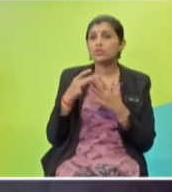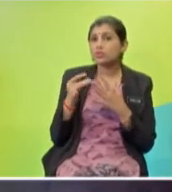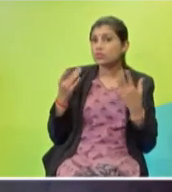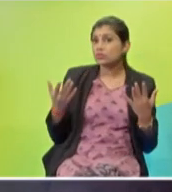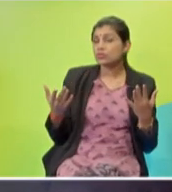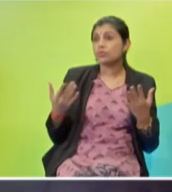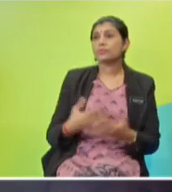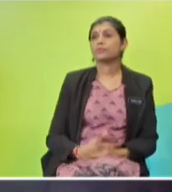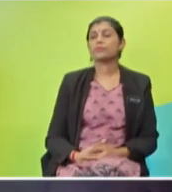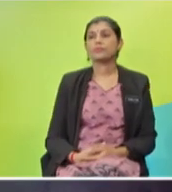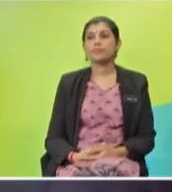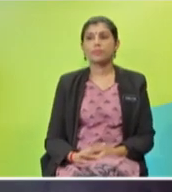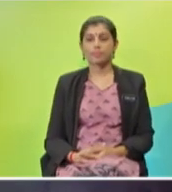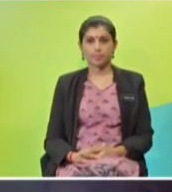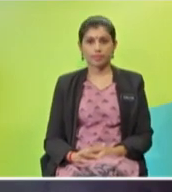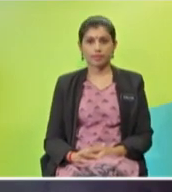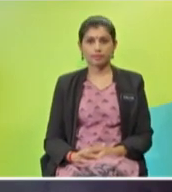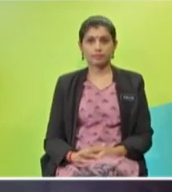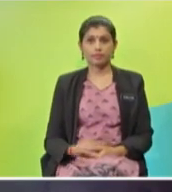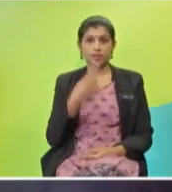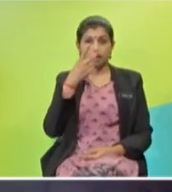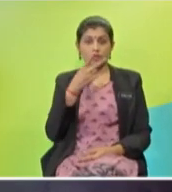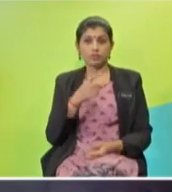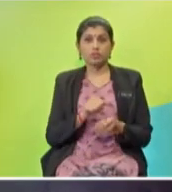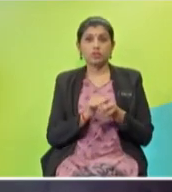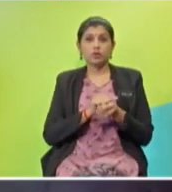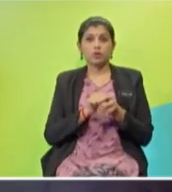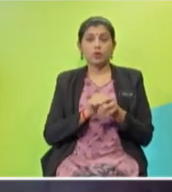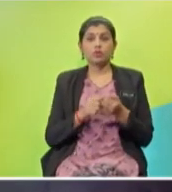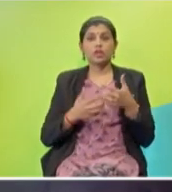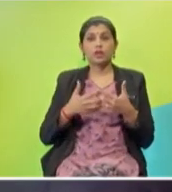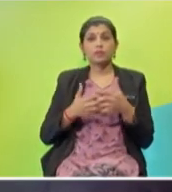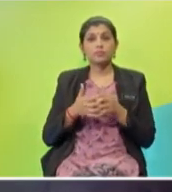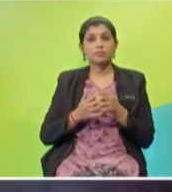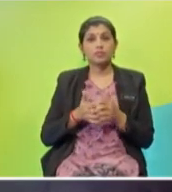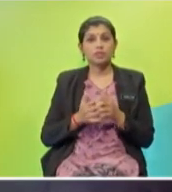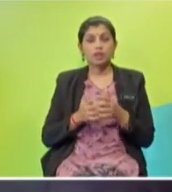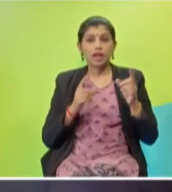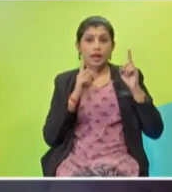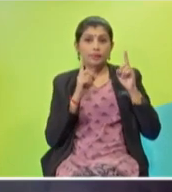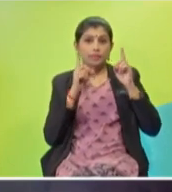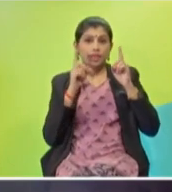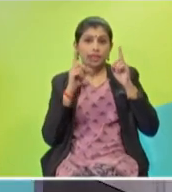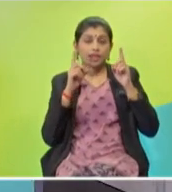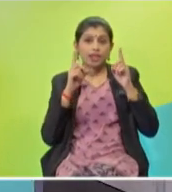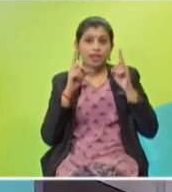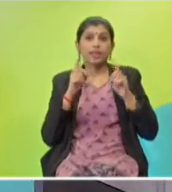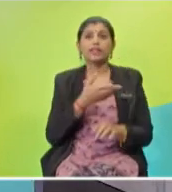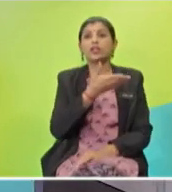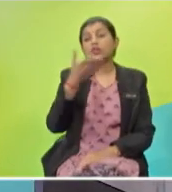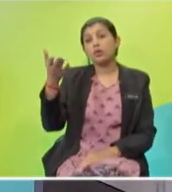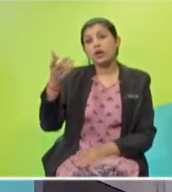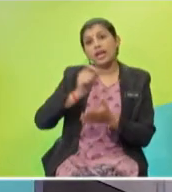So Mr. Chris is going to choose from the washing machine. And what our friends are going to do is write the correct